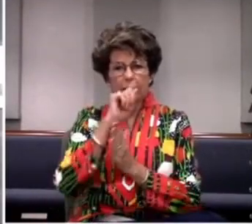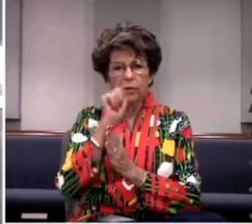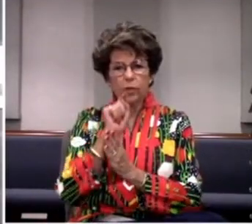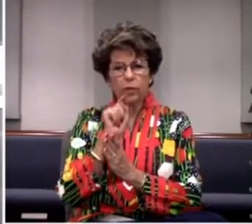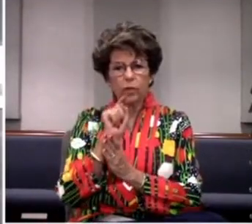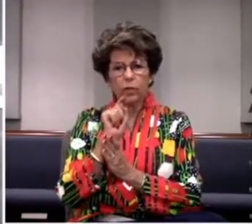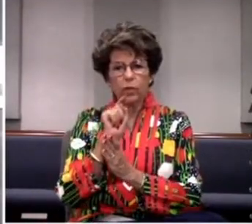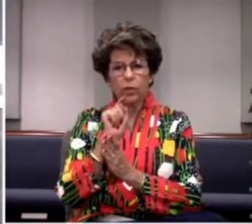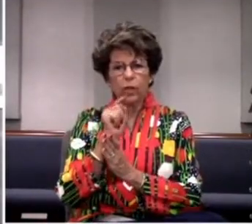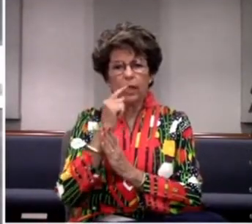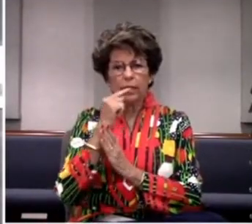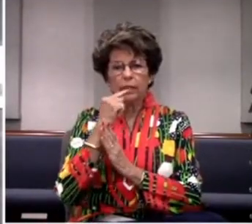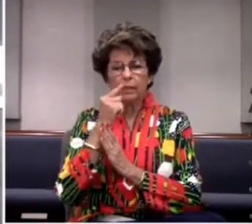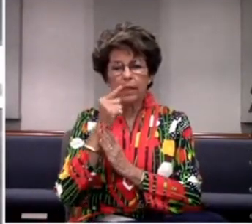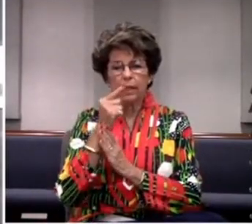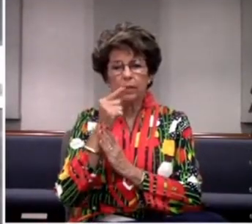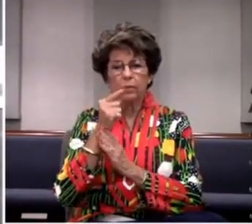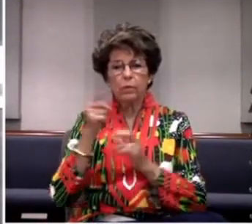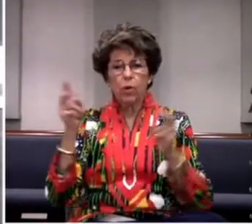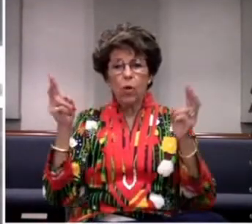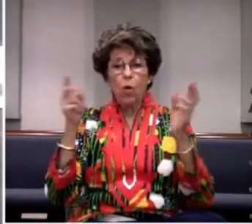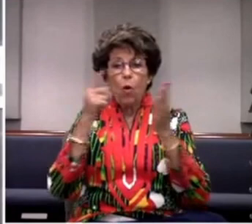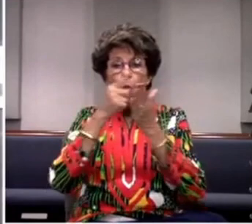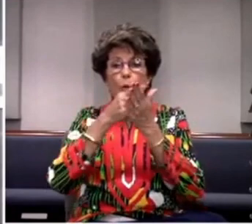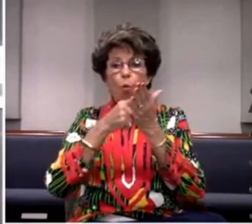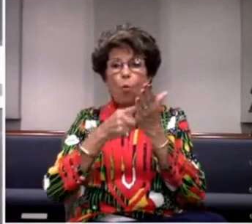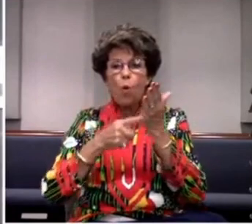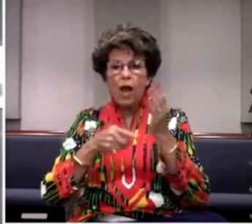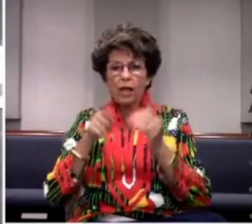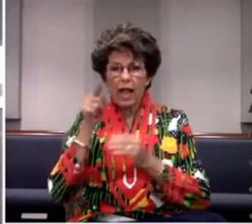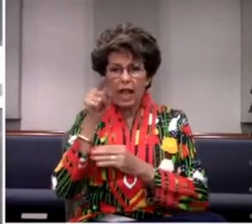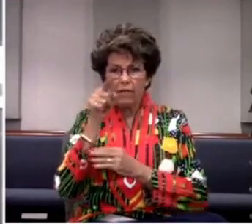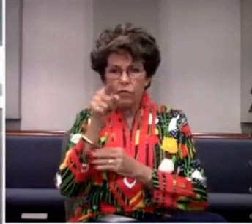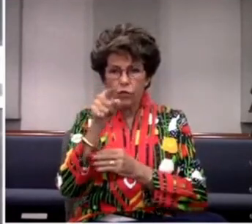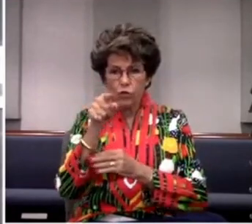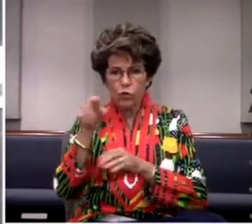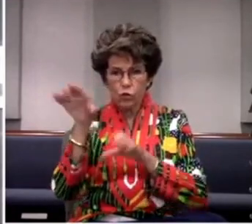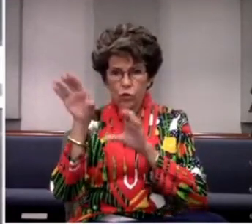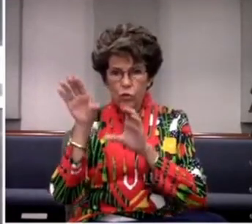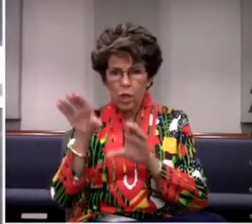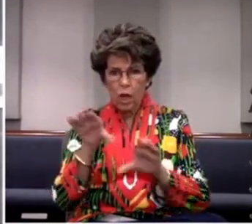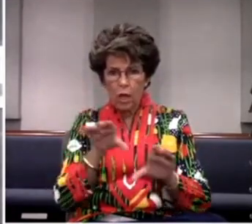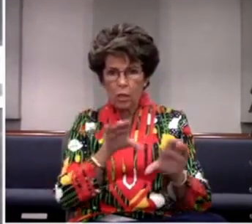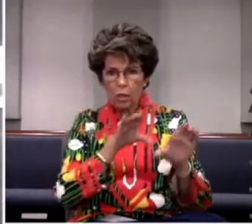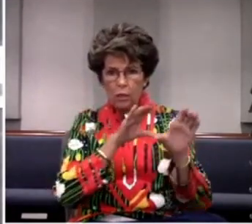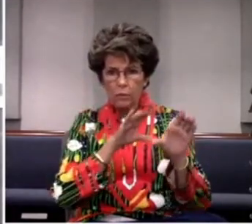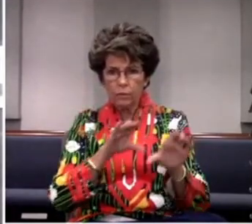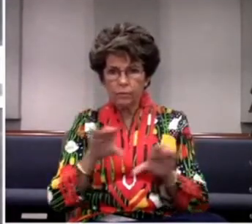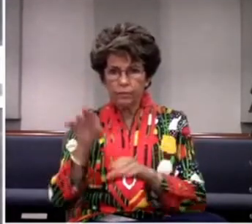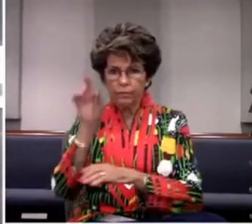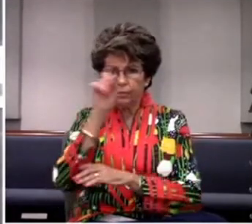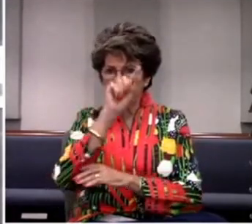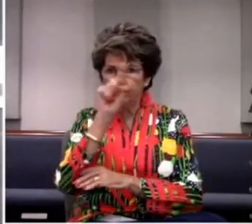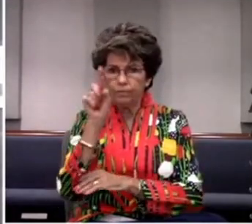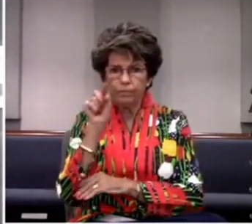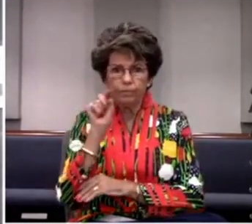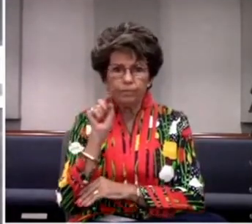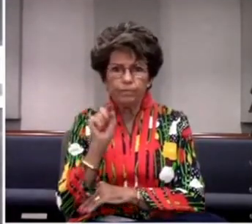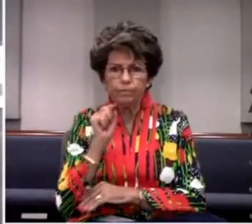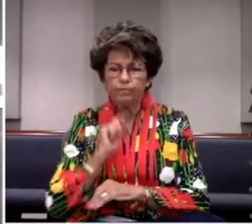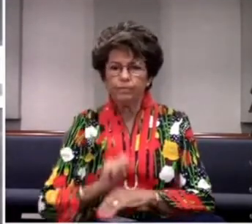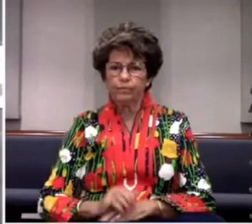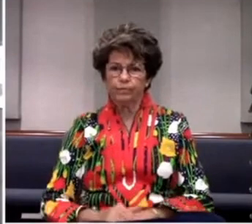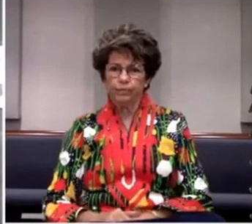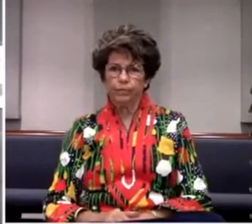that thou hast done?" And preach to you a message today entitled, "What Have You Done?" And I'm preaching this with